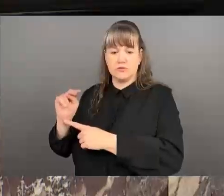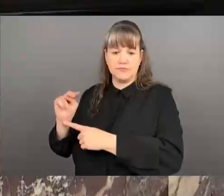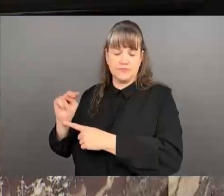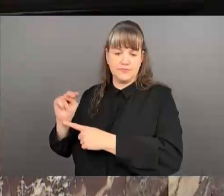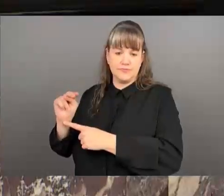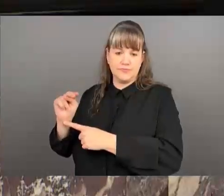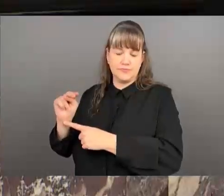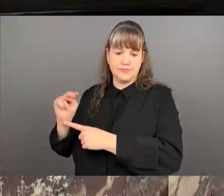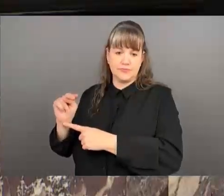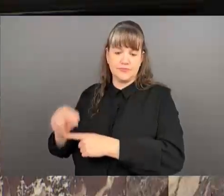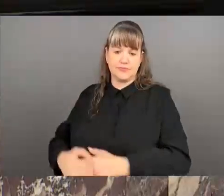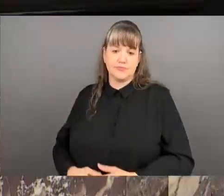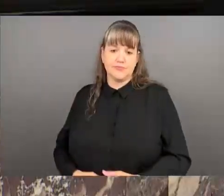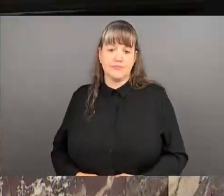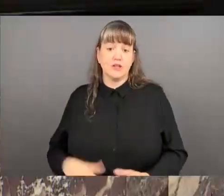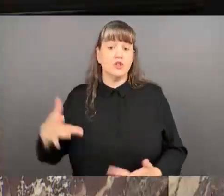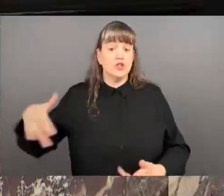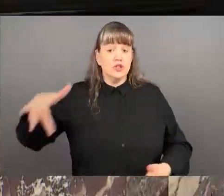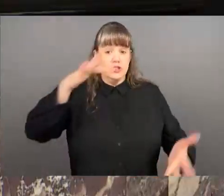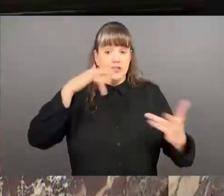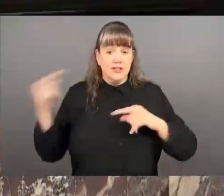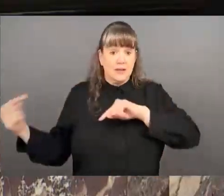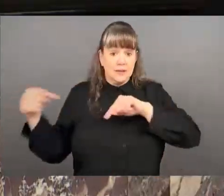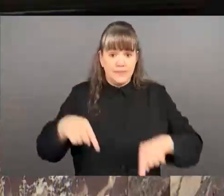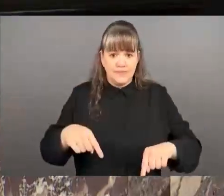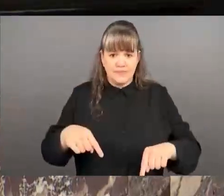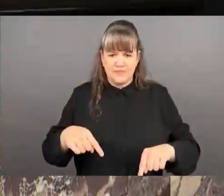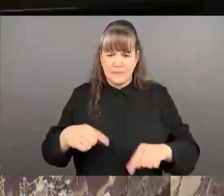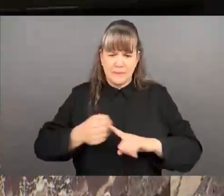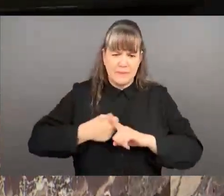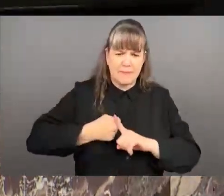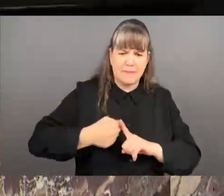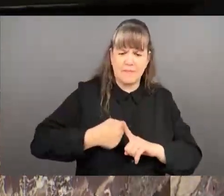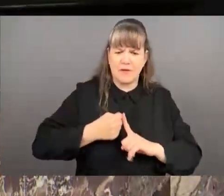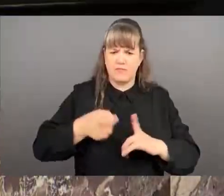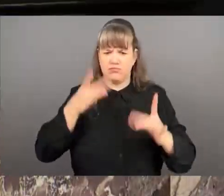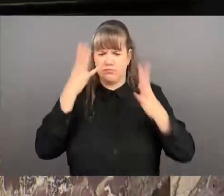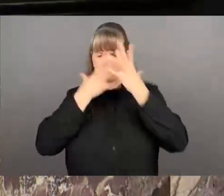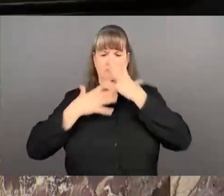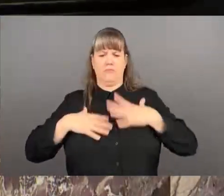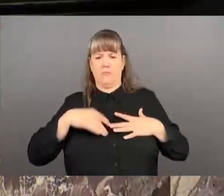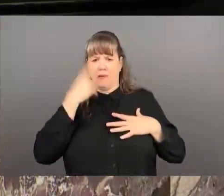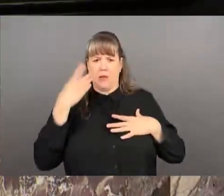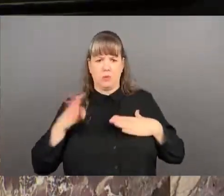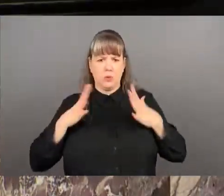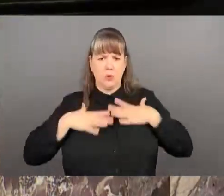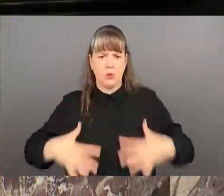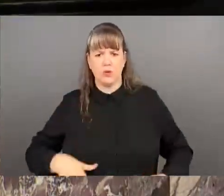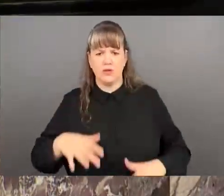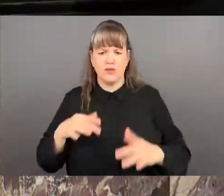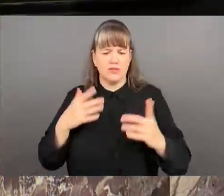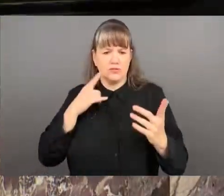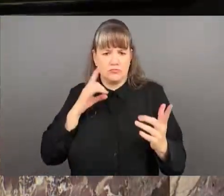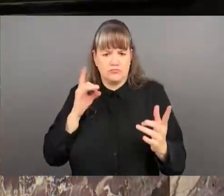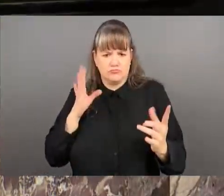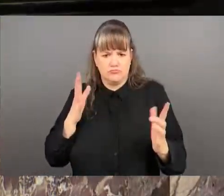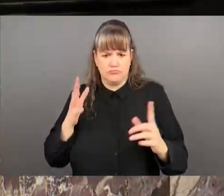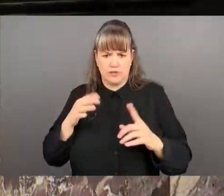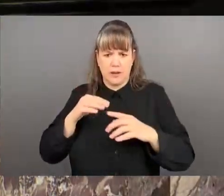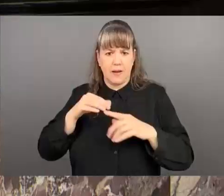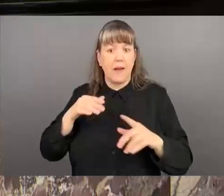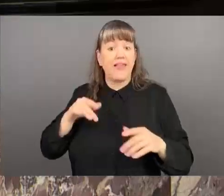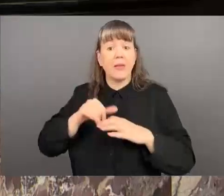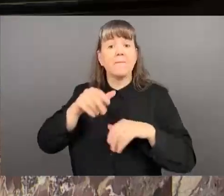blue. Random attacks on Vancouver seawall. A man decapitated. A mother punched in the